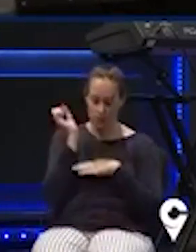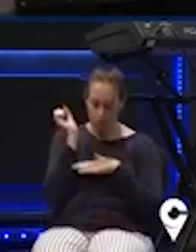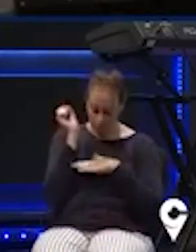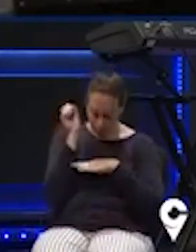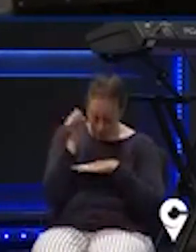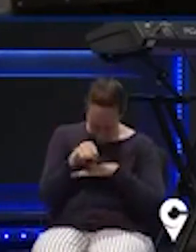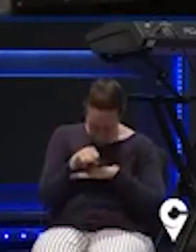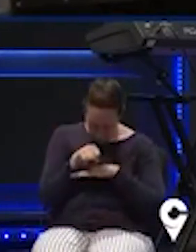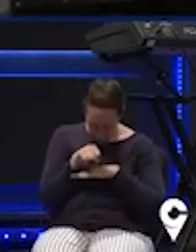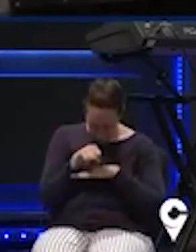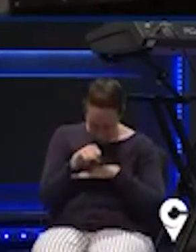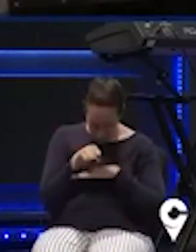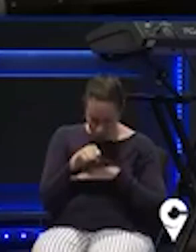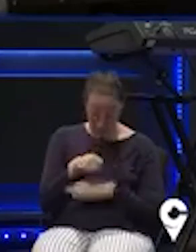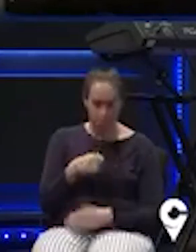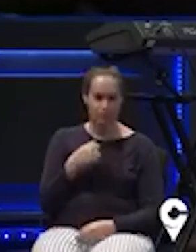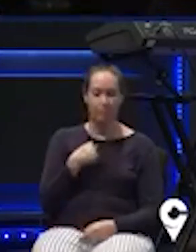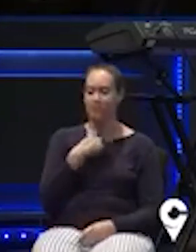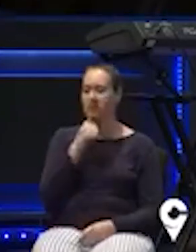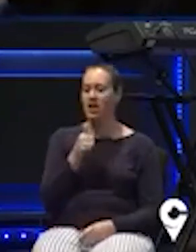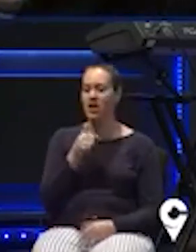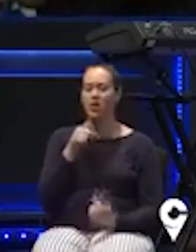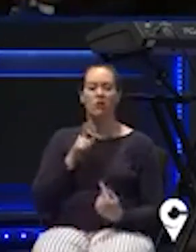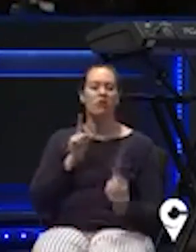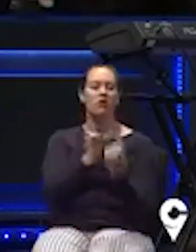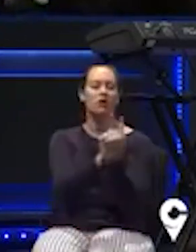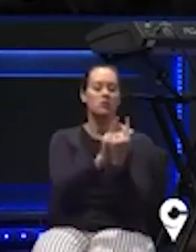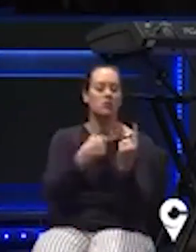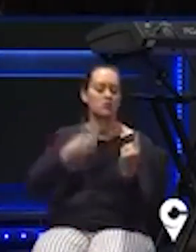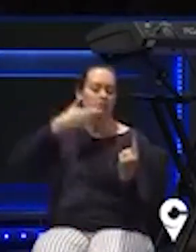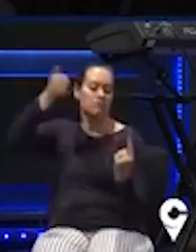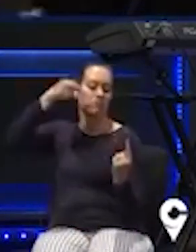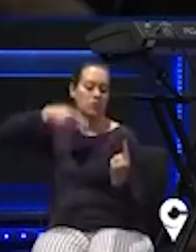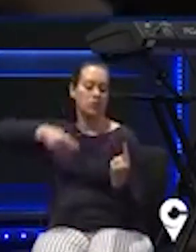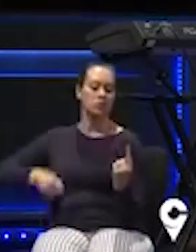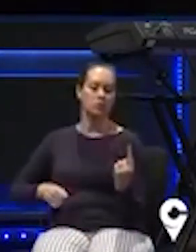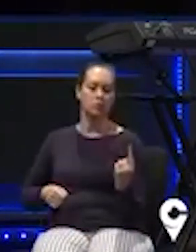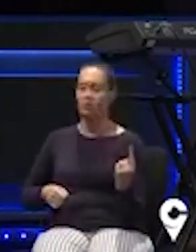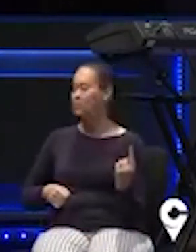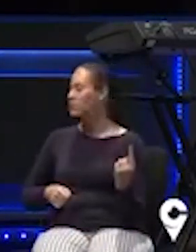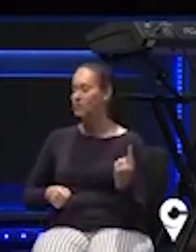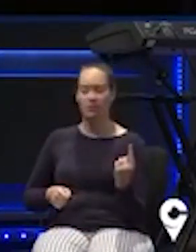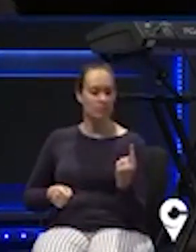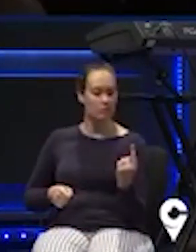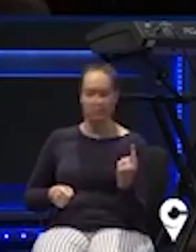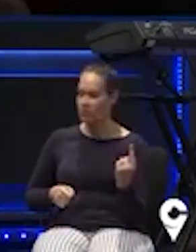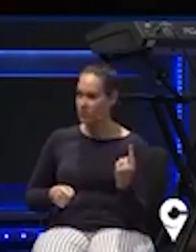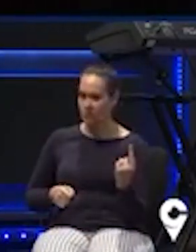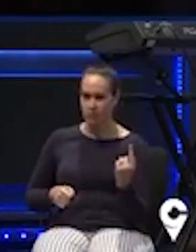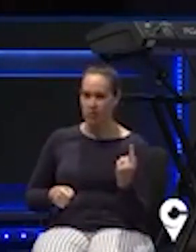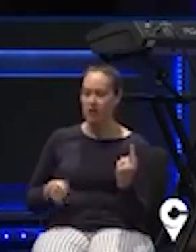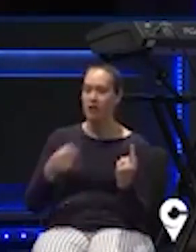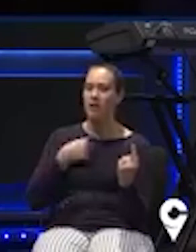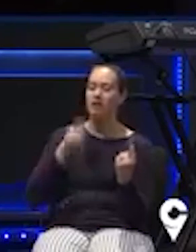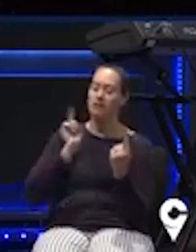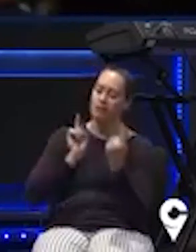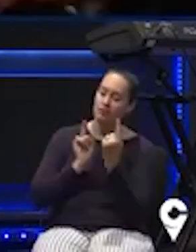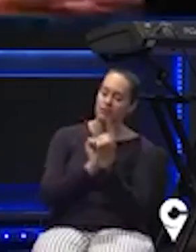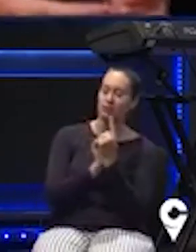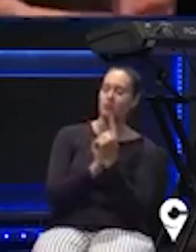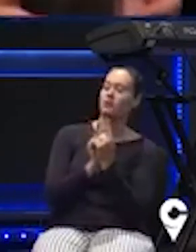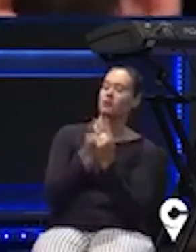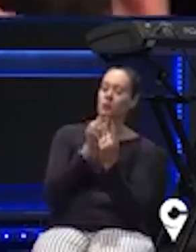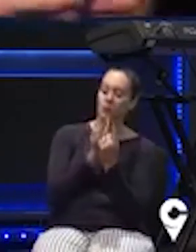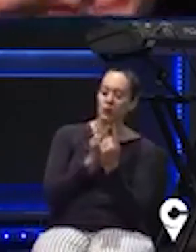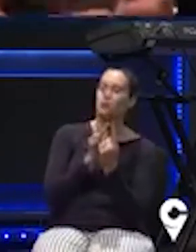I don't come to you as somebody who's better than you. I come to you as a child of God. Let me share this word with you because there's something in